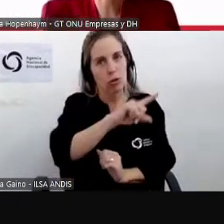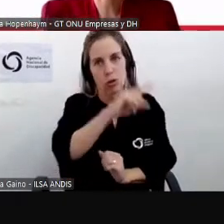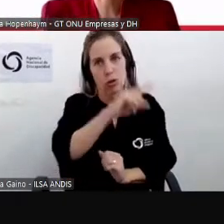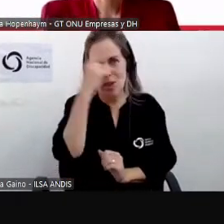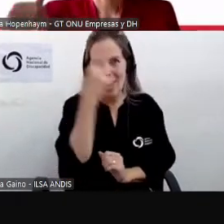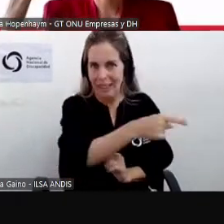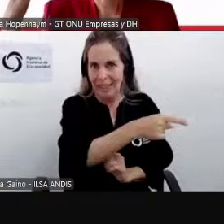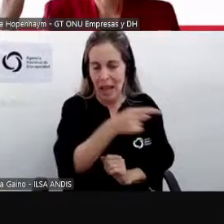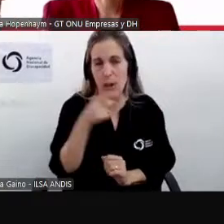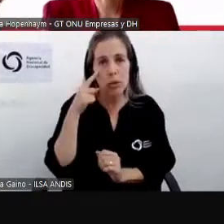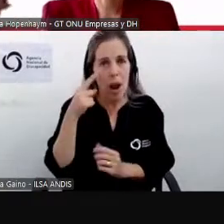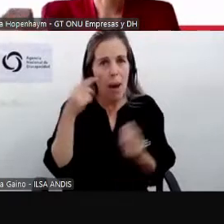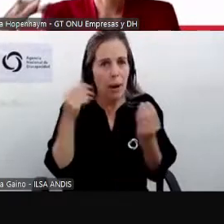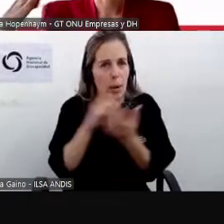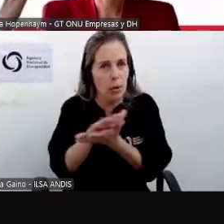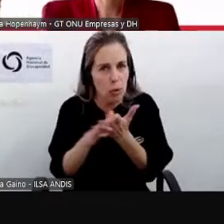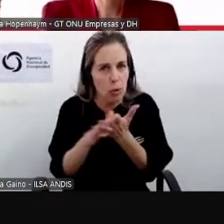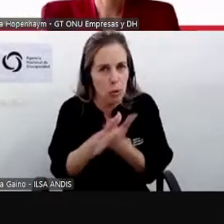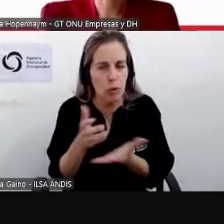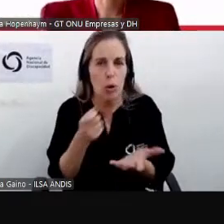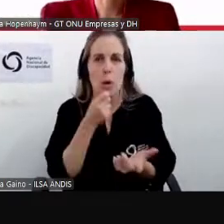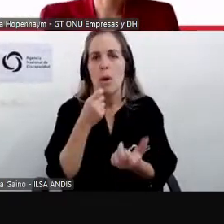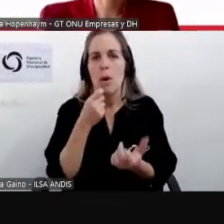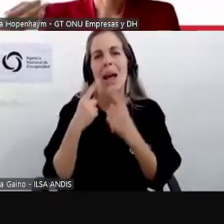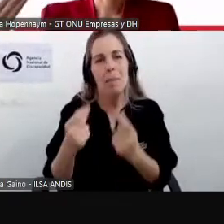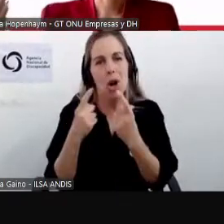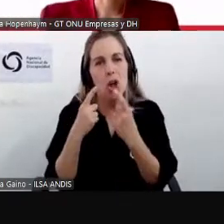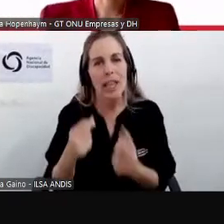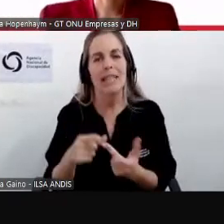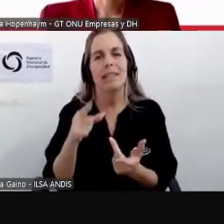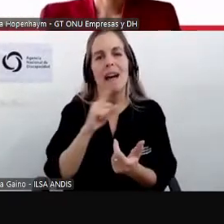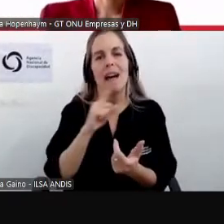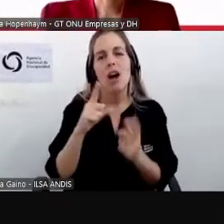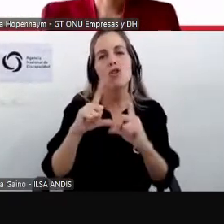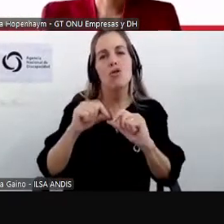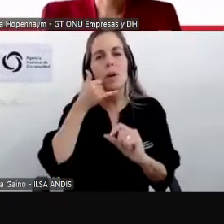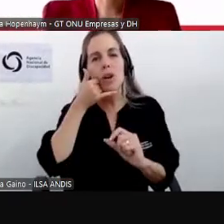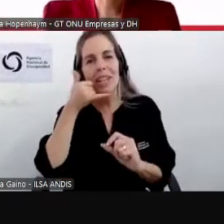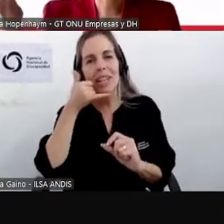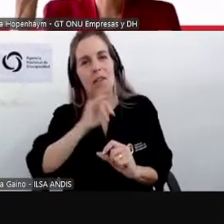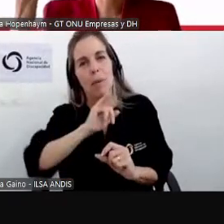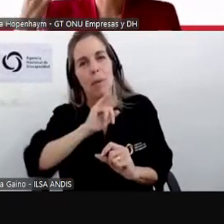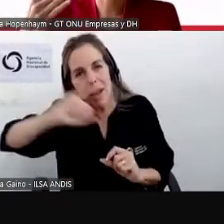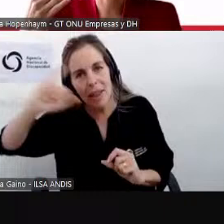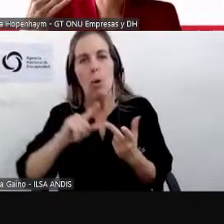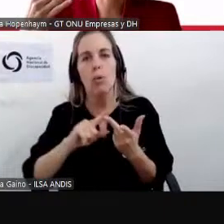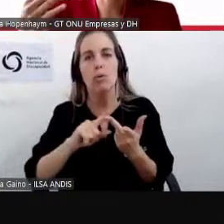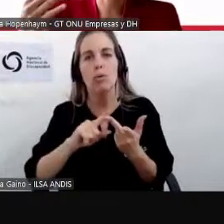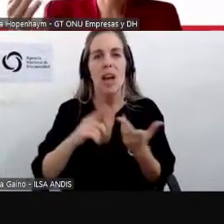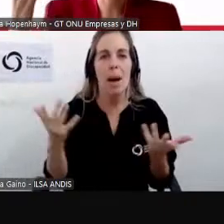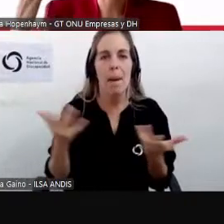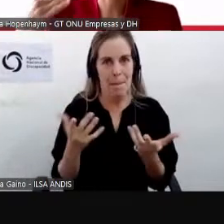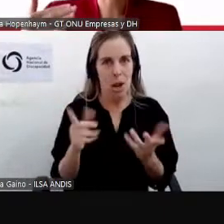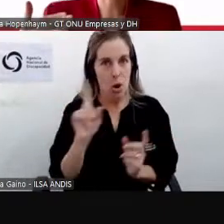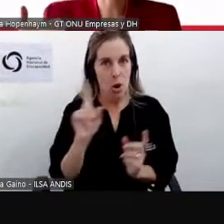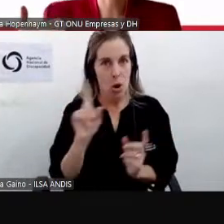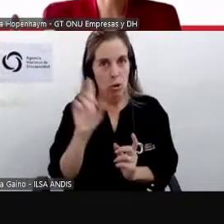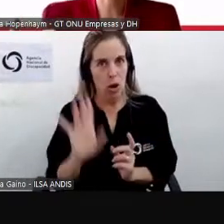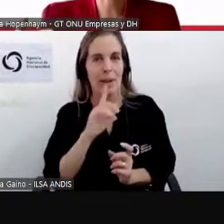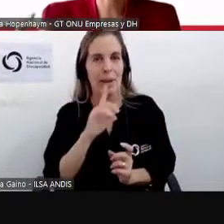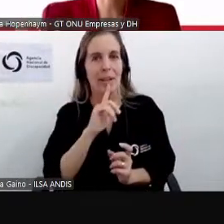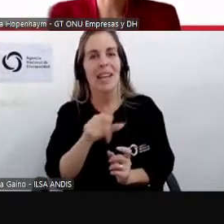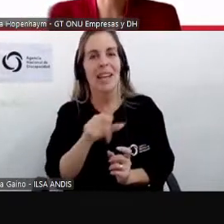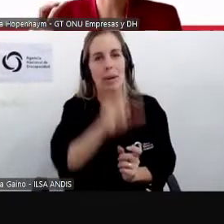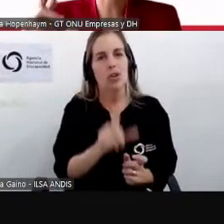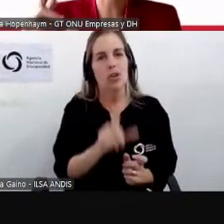companies of fulfilling their responsibility to protect human rights. Therefore, due diligence becomes an extremely useful tool to hold companies accountable to respect human